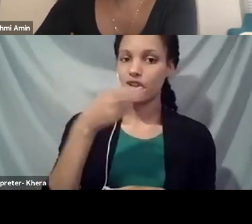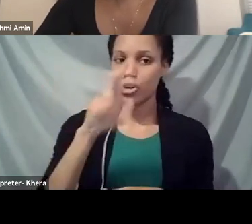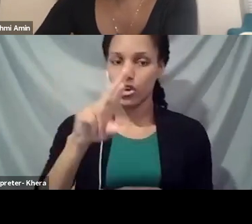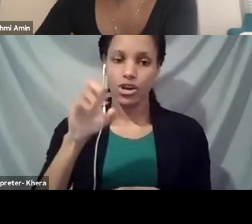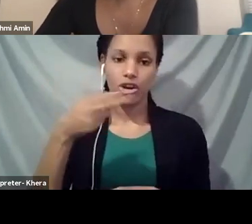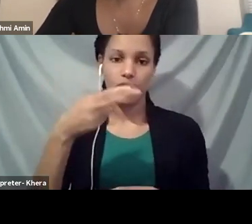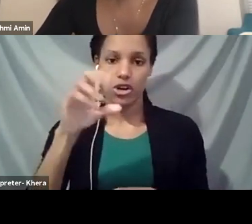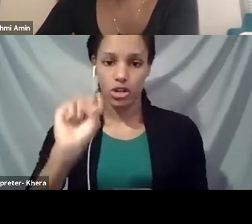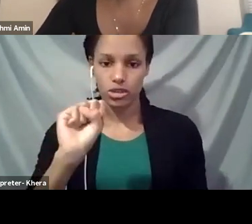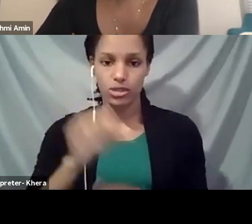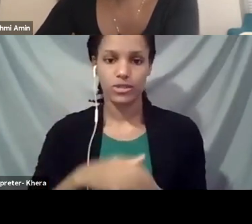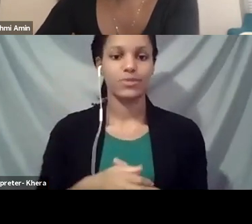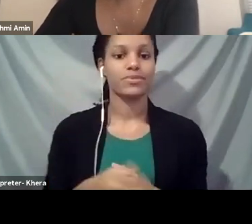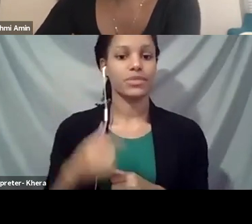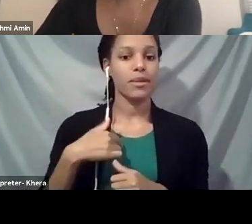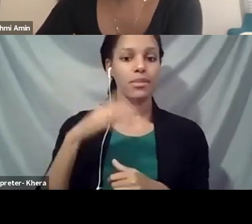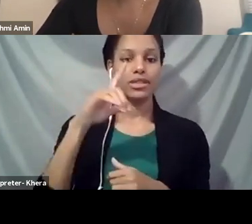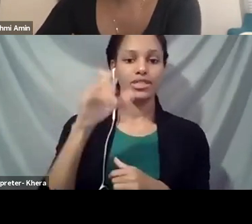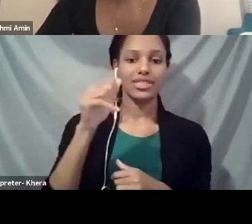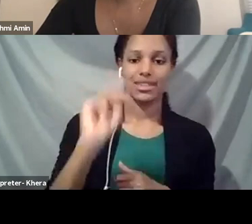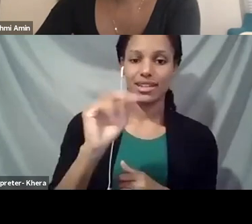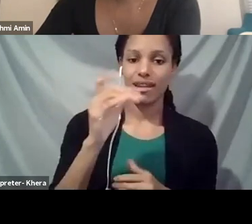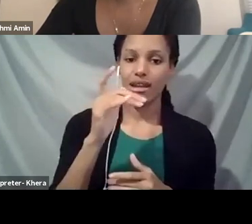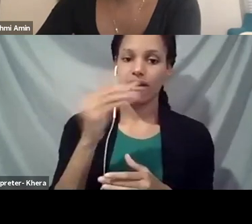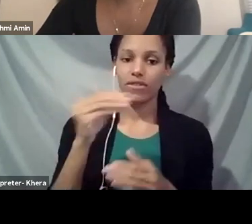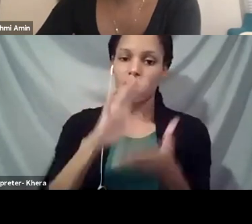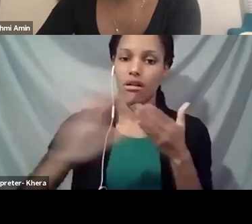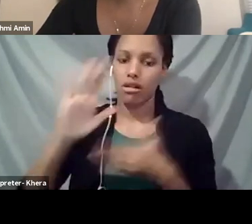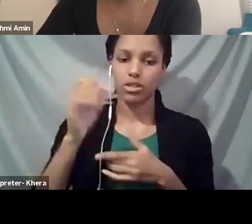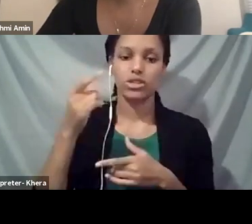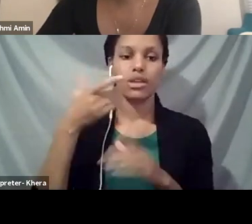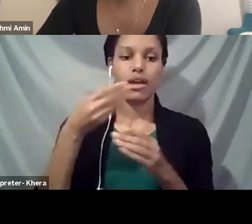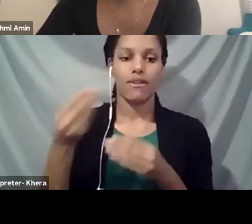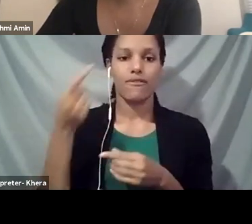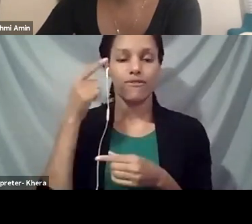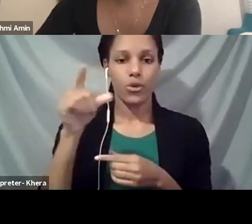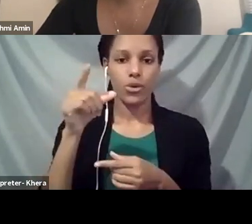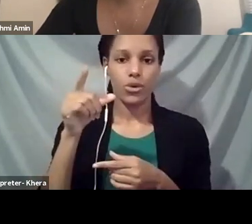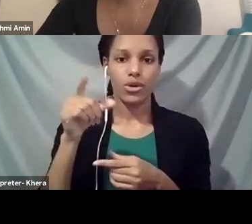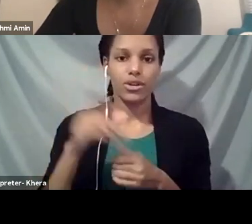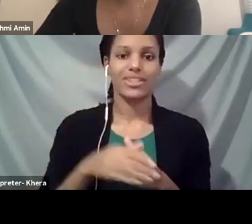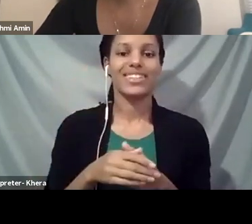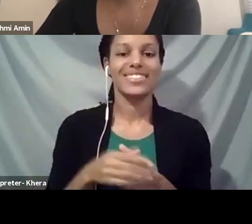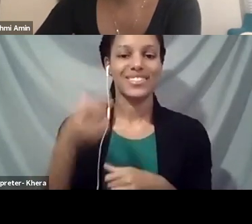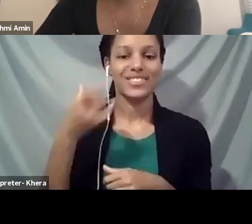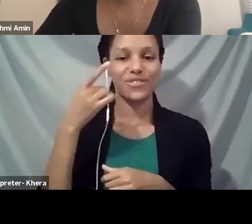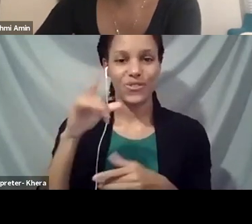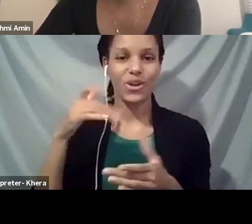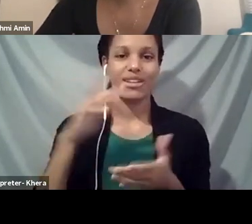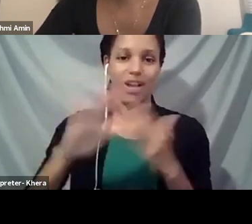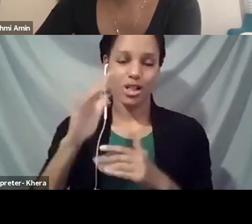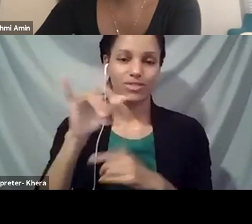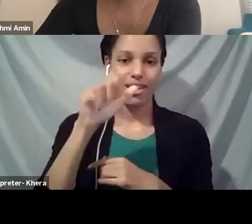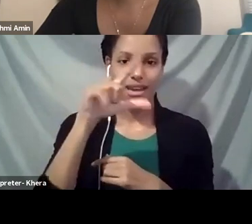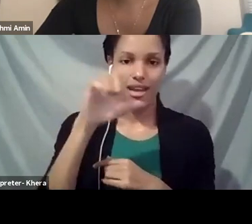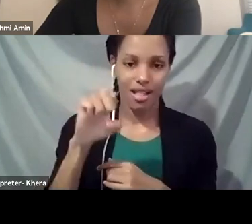the Director of the Asian American Cultural Center, which I'm excited to say will be turning 40 in 2021. In an effort